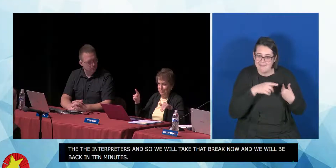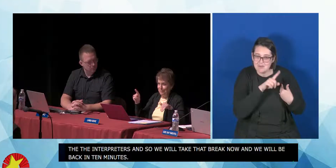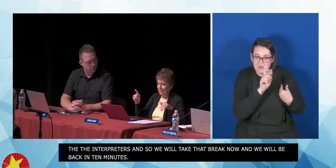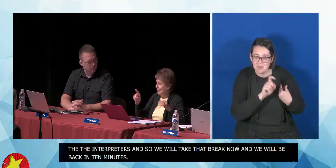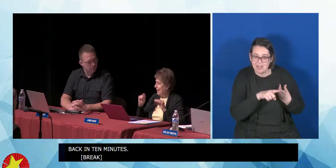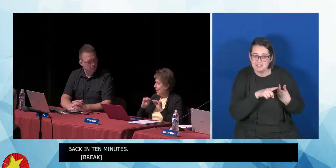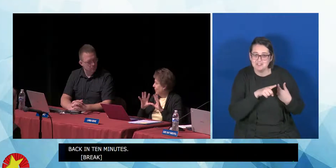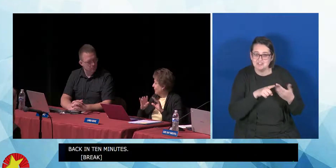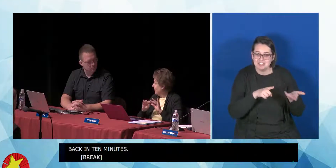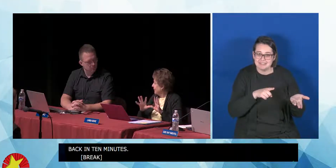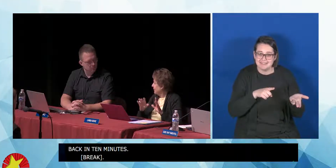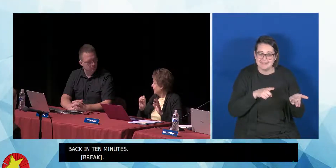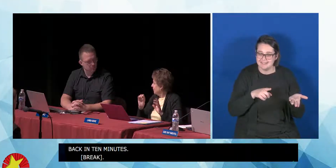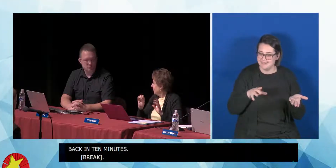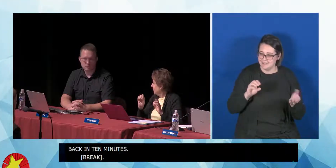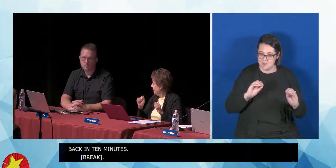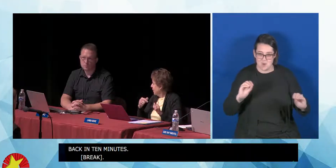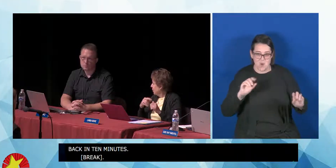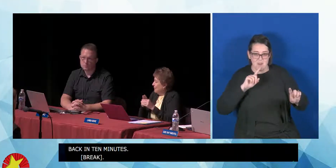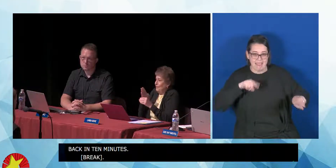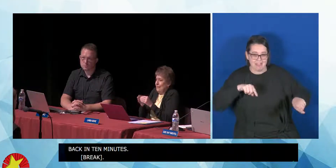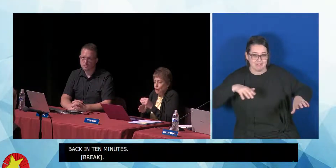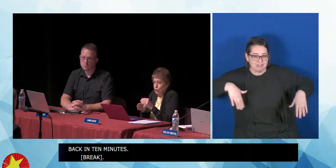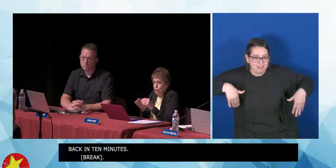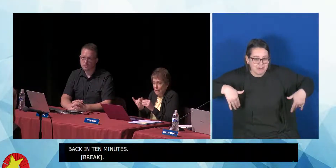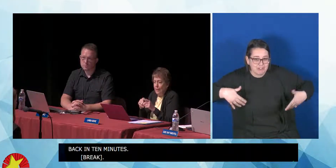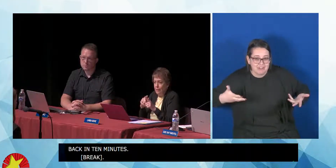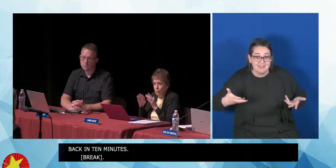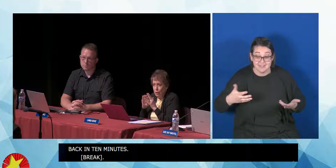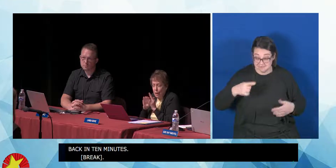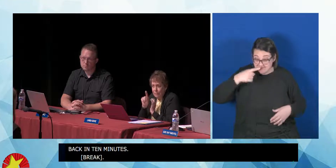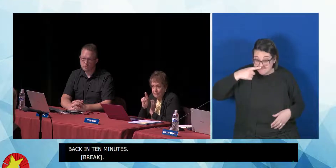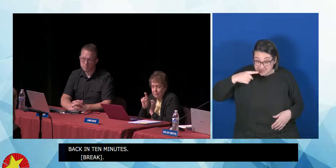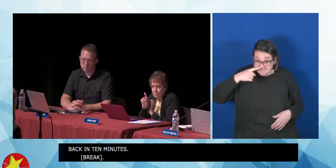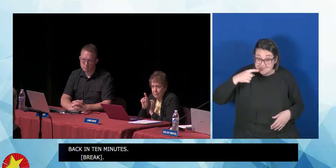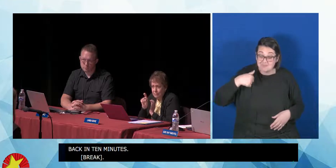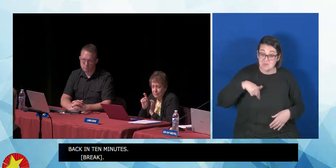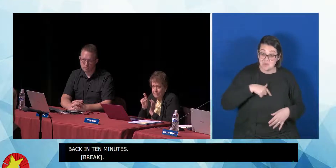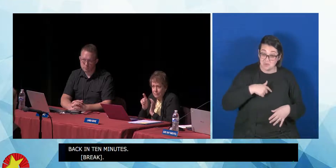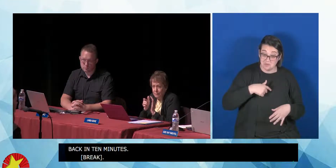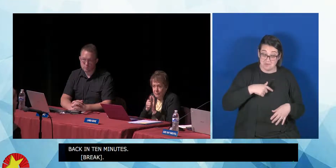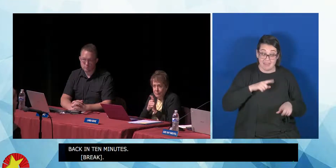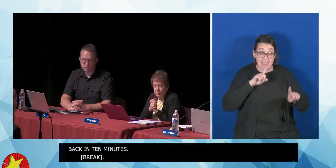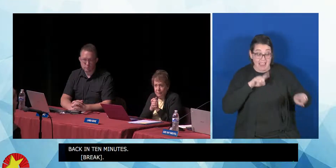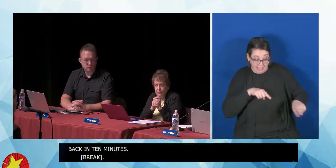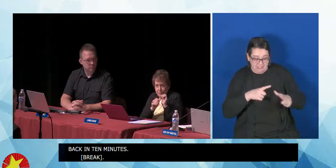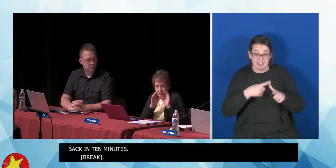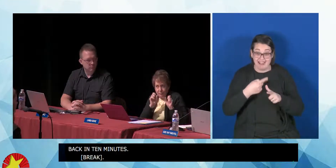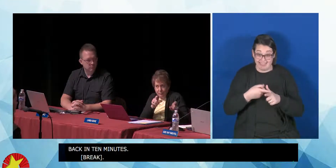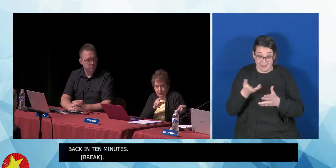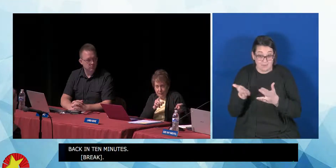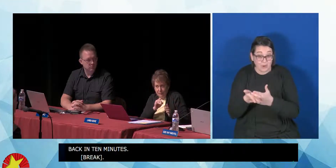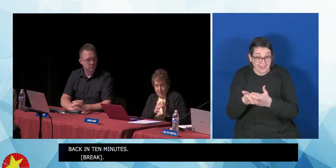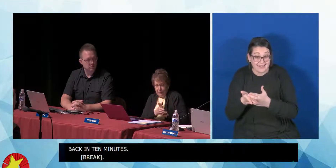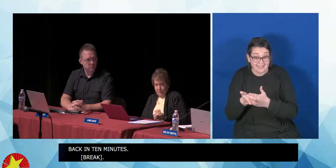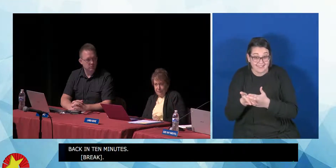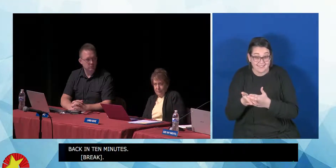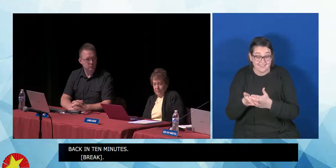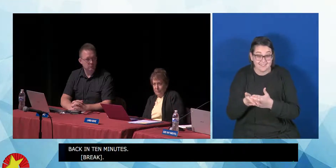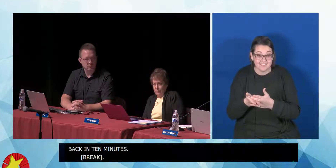the table without an answer. So can we finish getting an answer to that question and then take a break?